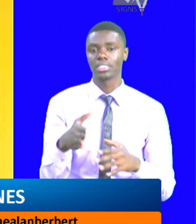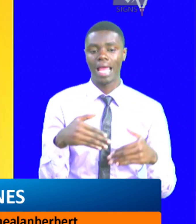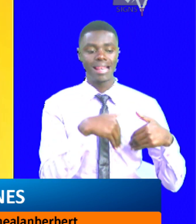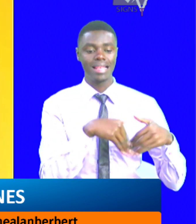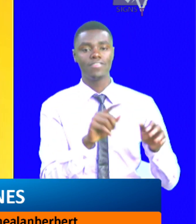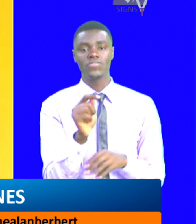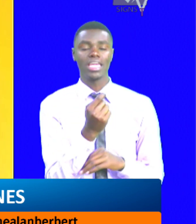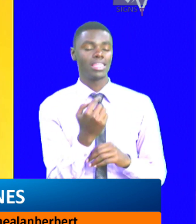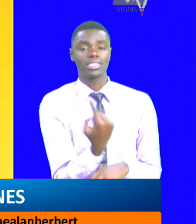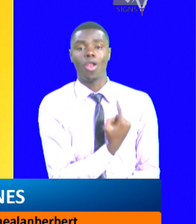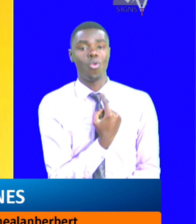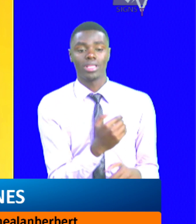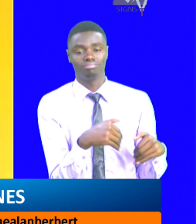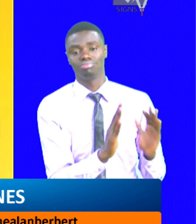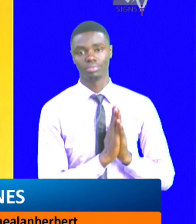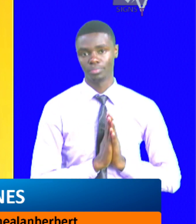alone.